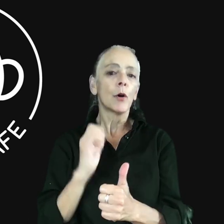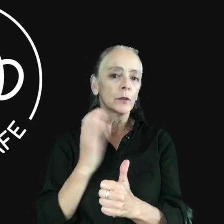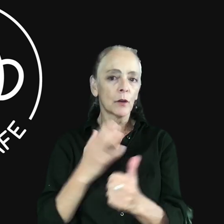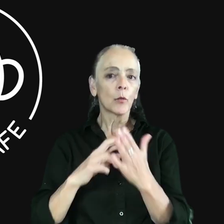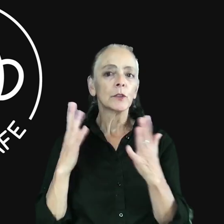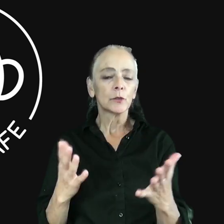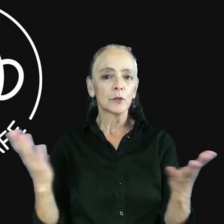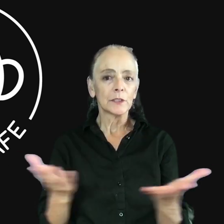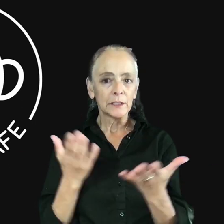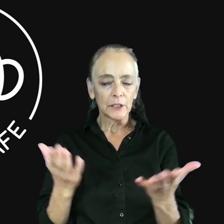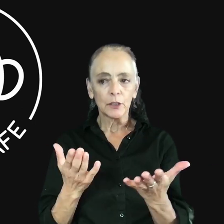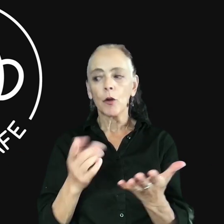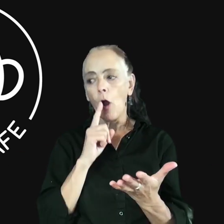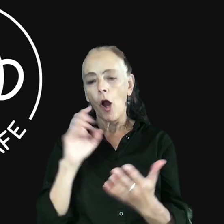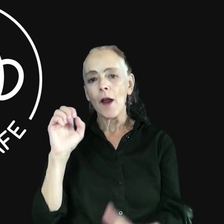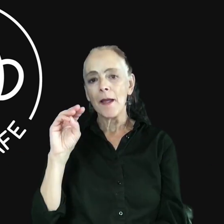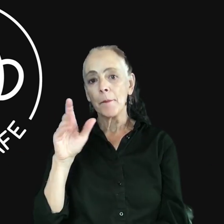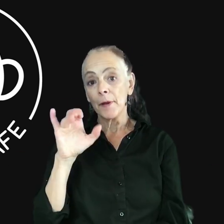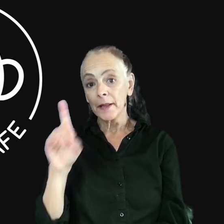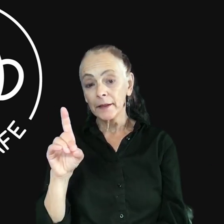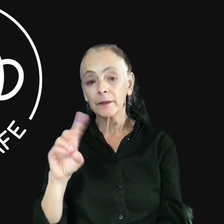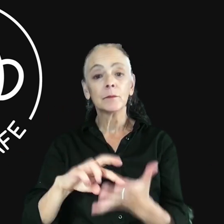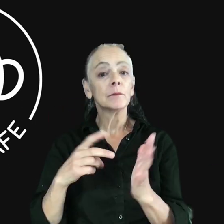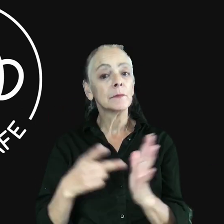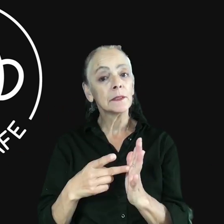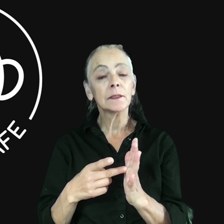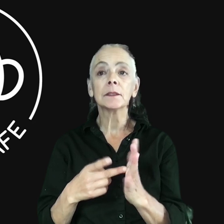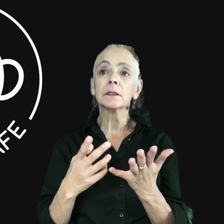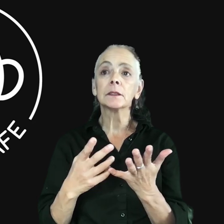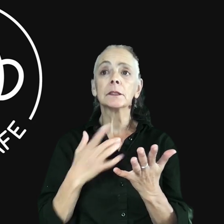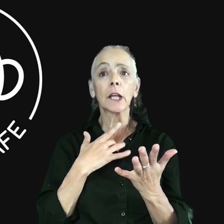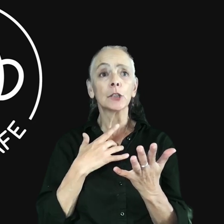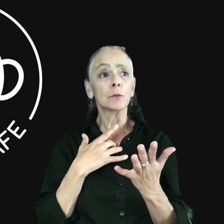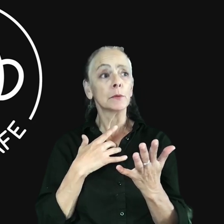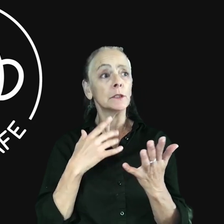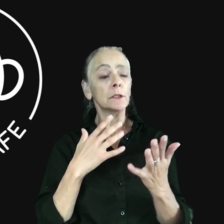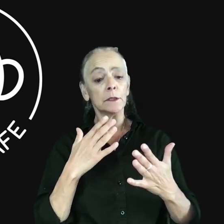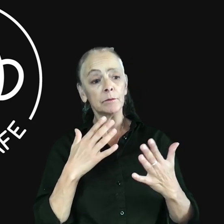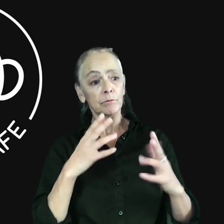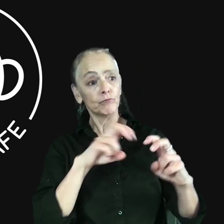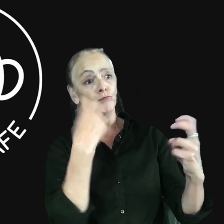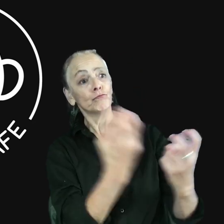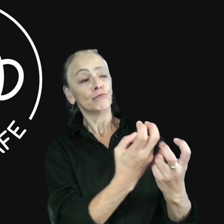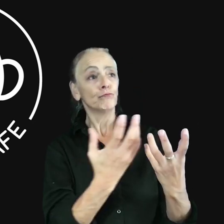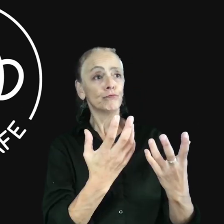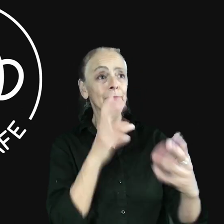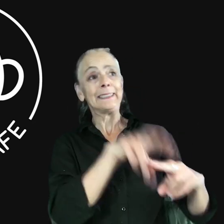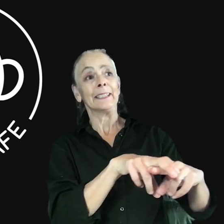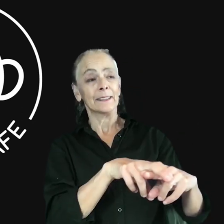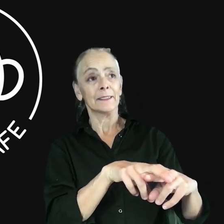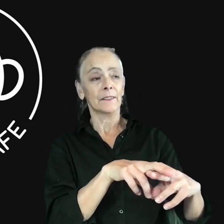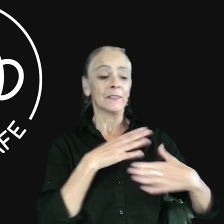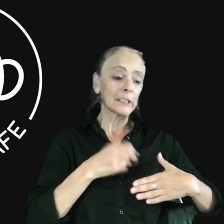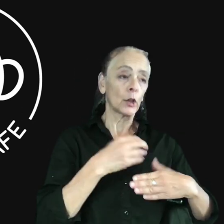ubisoft are embedded this means that they are researchers typically seated physically or virtually with the